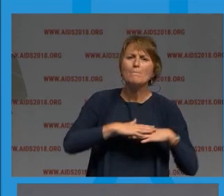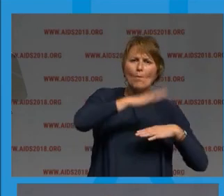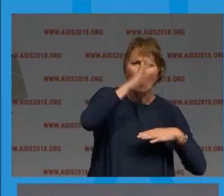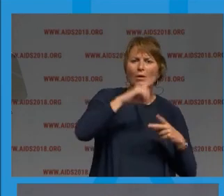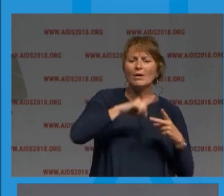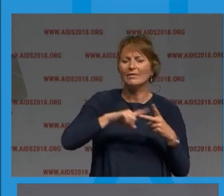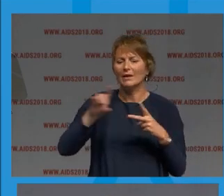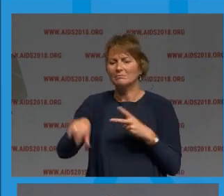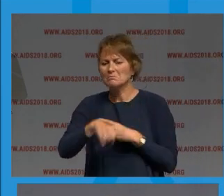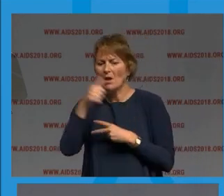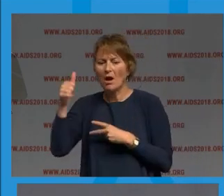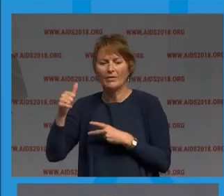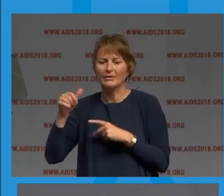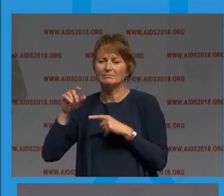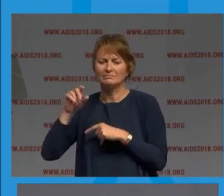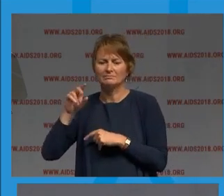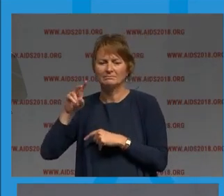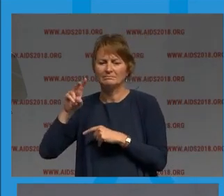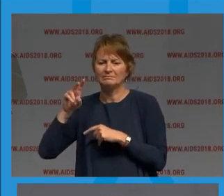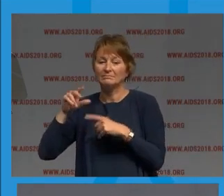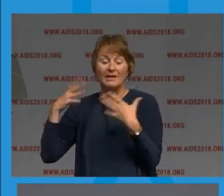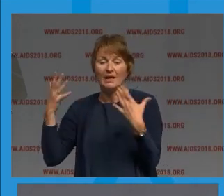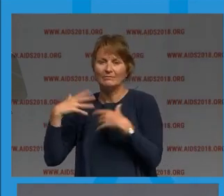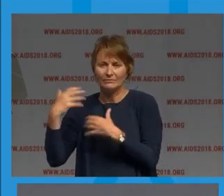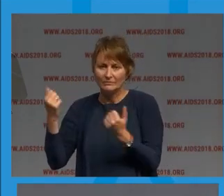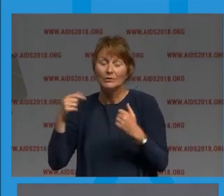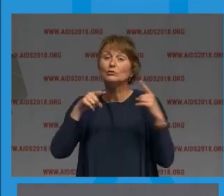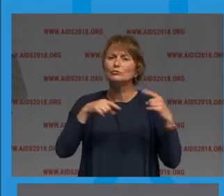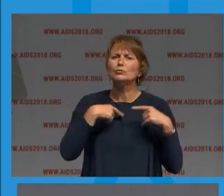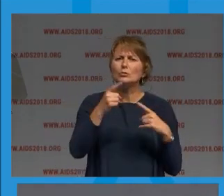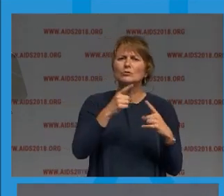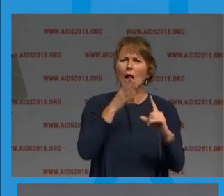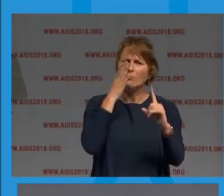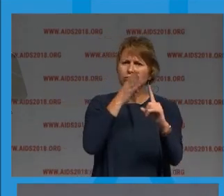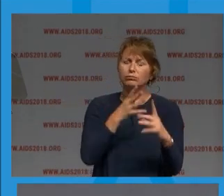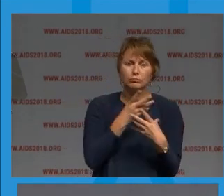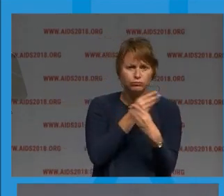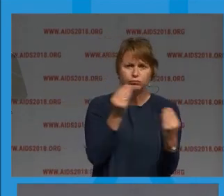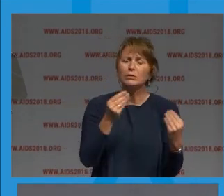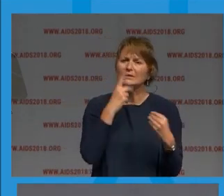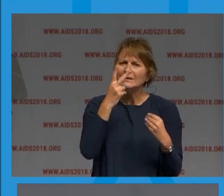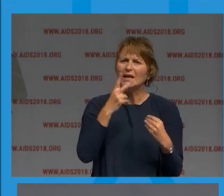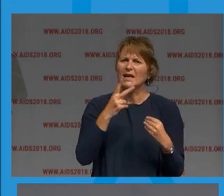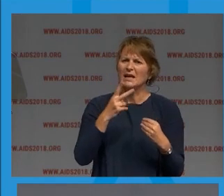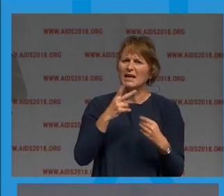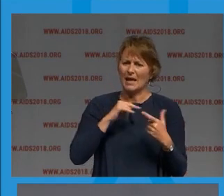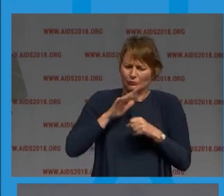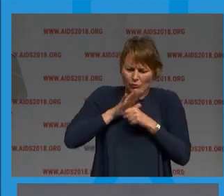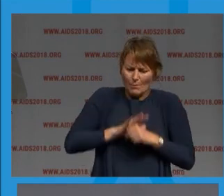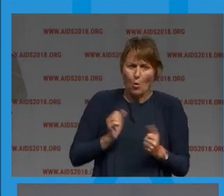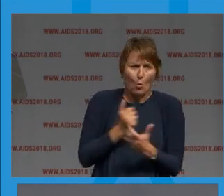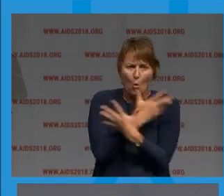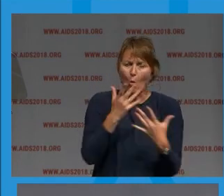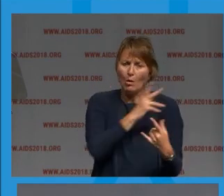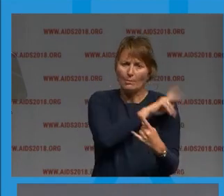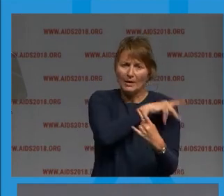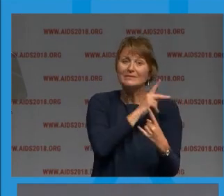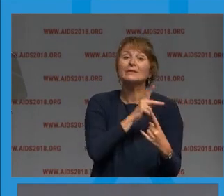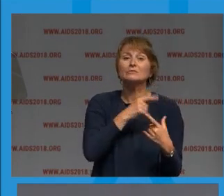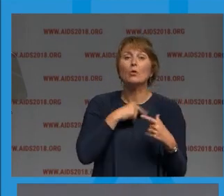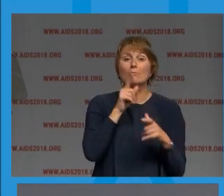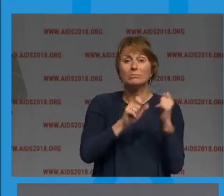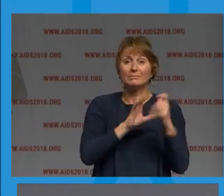non-PUID, showing the effectiveness of this intervention in ensuring viral load suppression among all patients, including people who